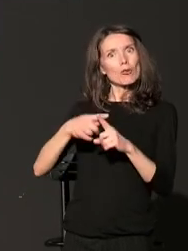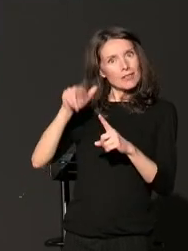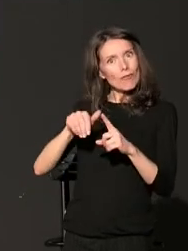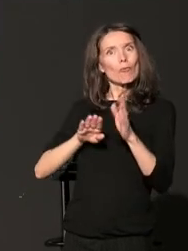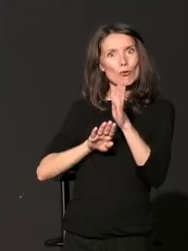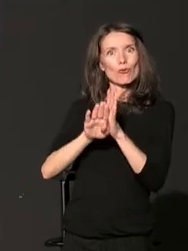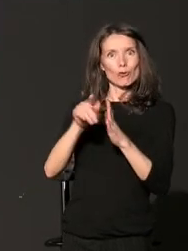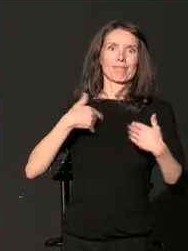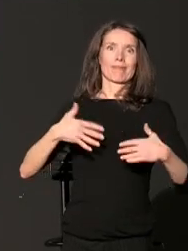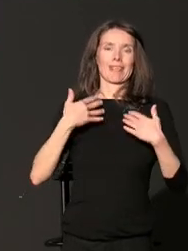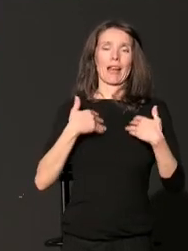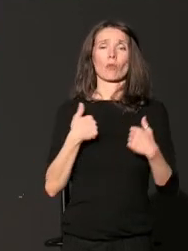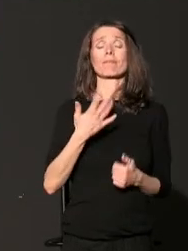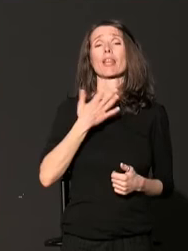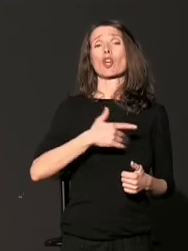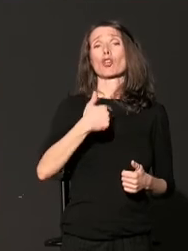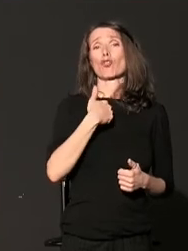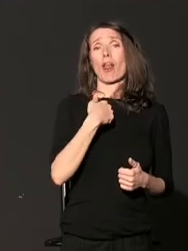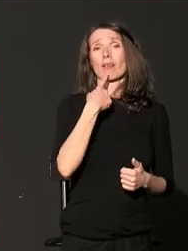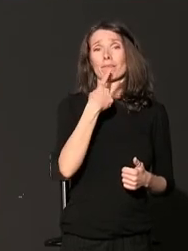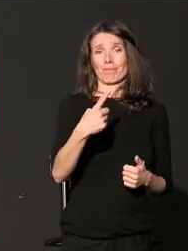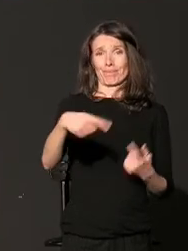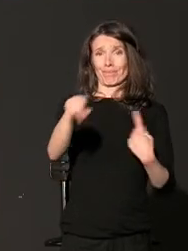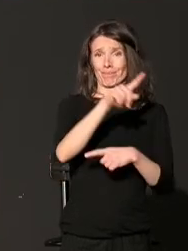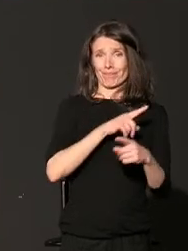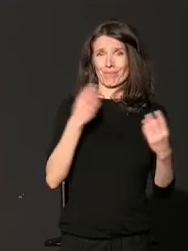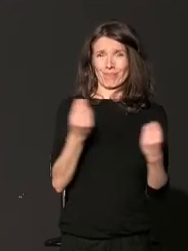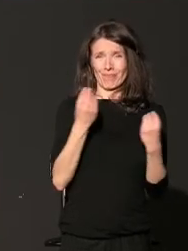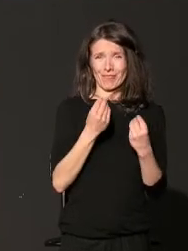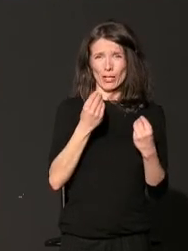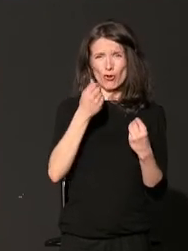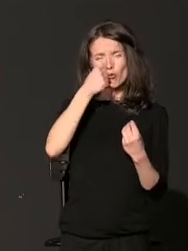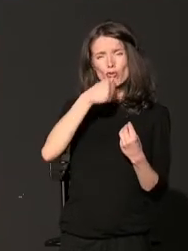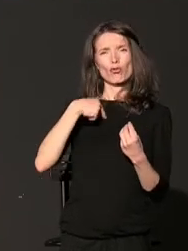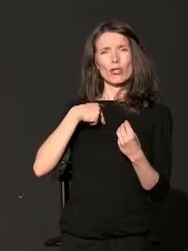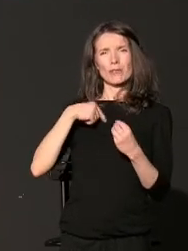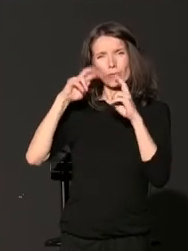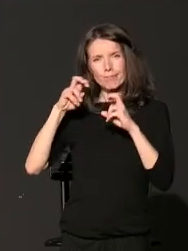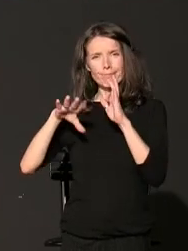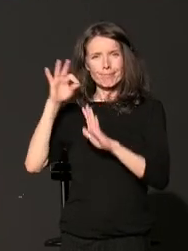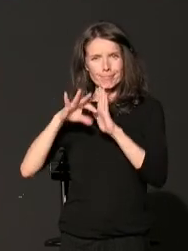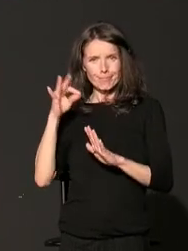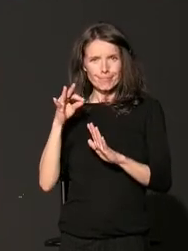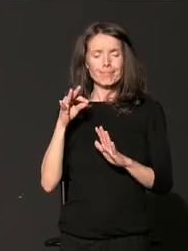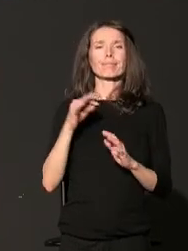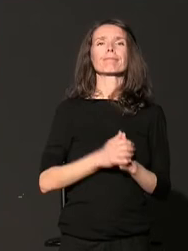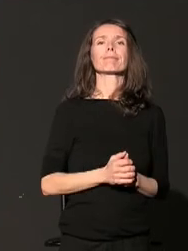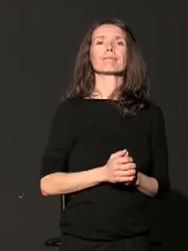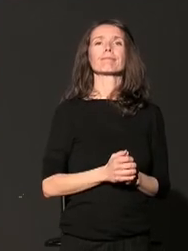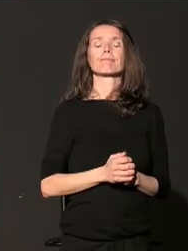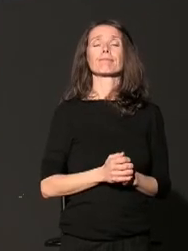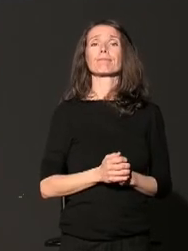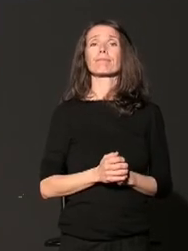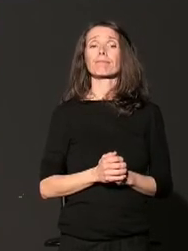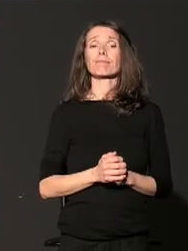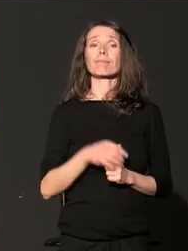a few days ago that I think highlights just exactly the culture of giving that already exists here in Serbia.